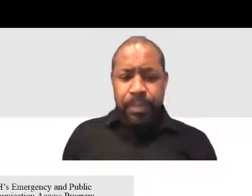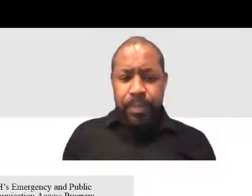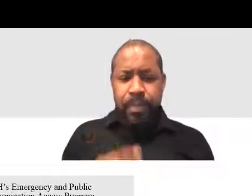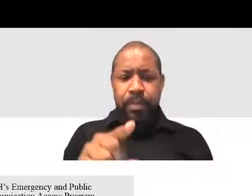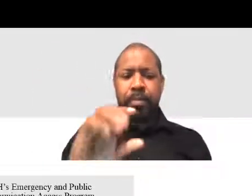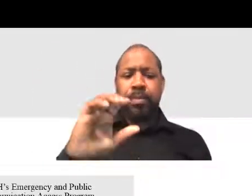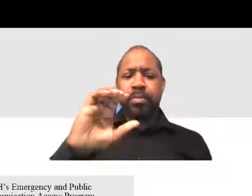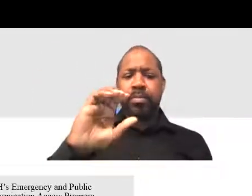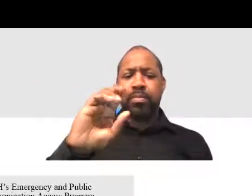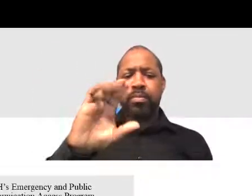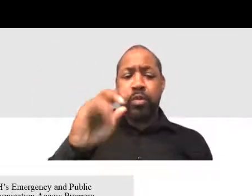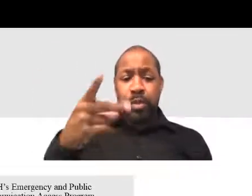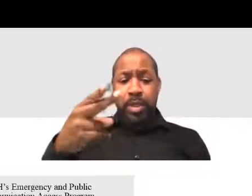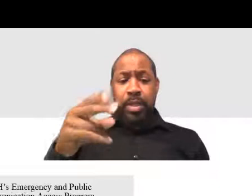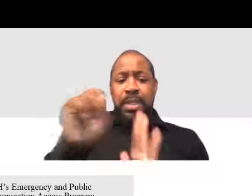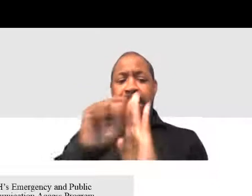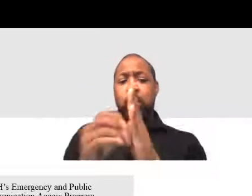2009. In 2010,